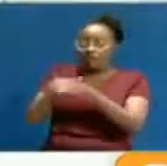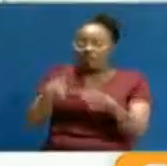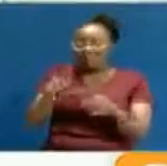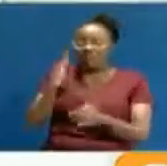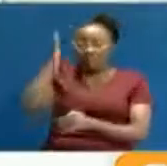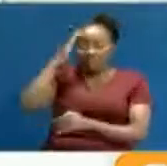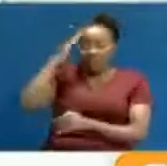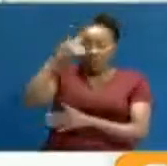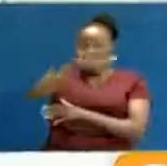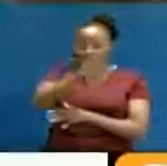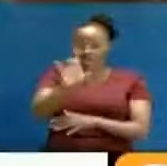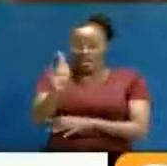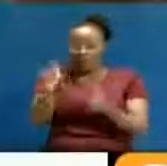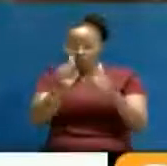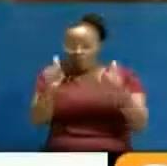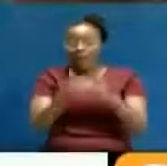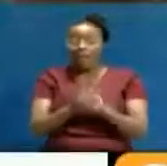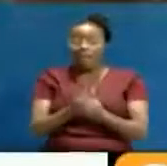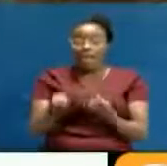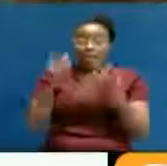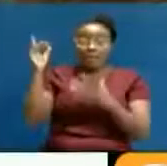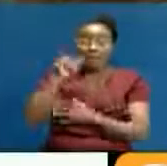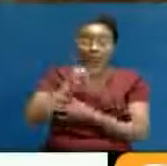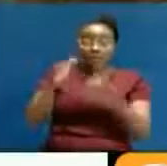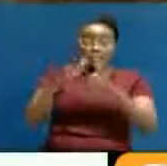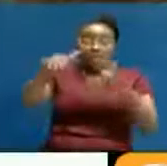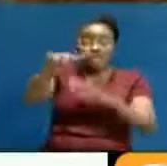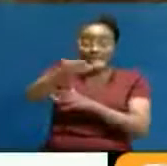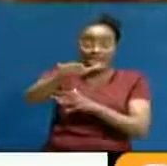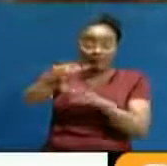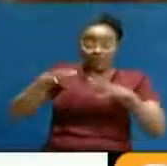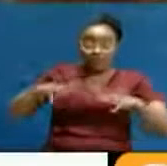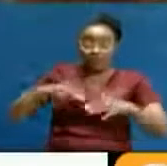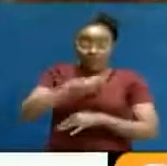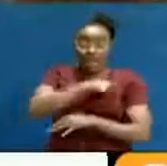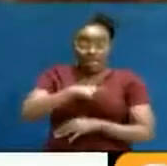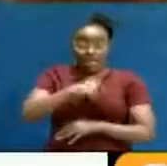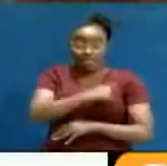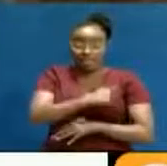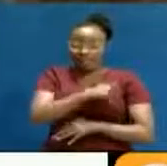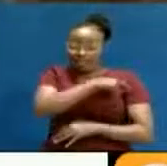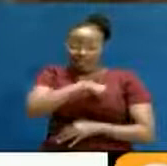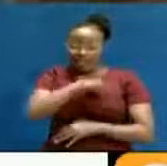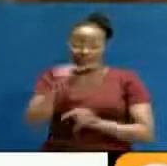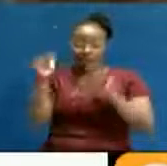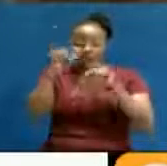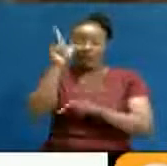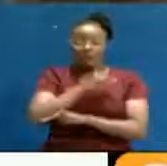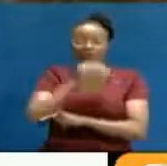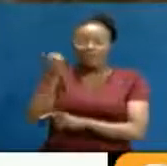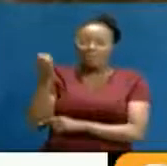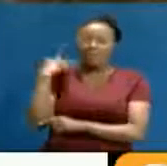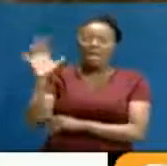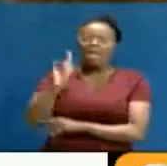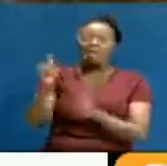rather familiar with Nairobi. Nimebaini kuwa sehemu kubwa ya ujumbe nilioambatana nao wanajua vichochoro